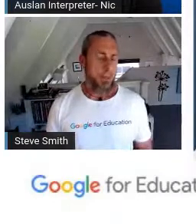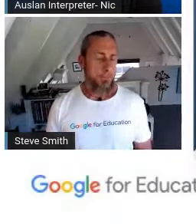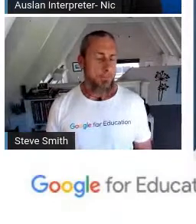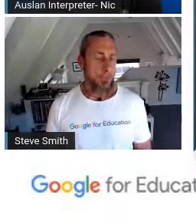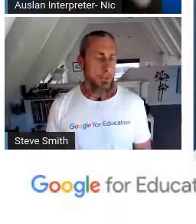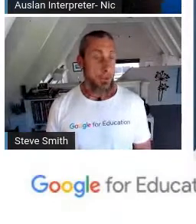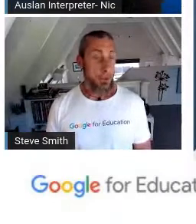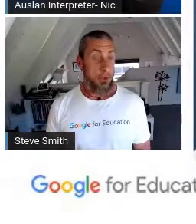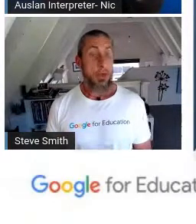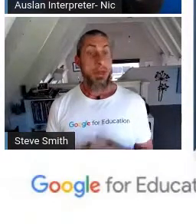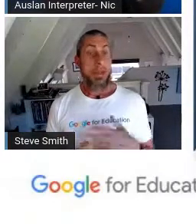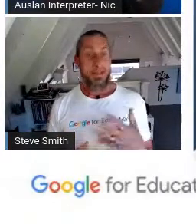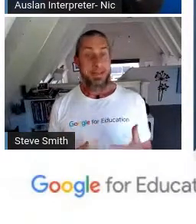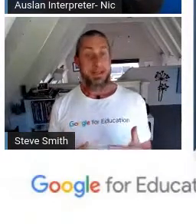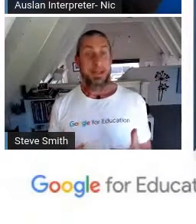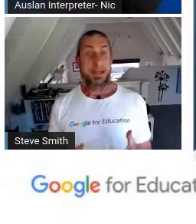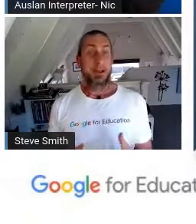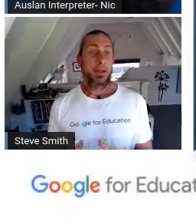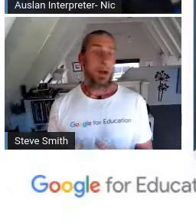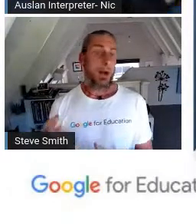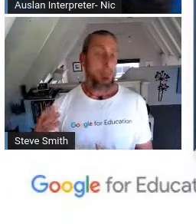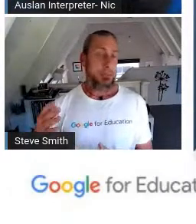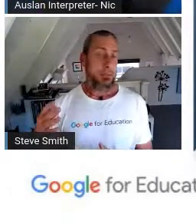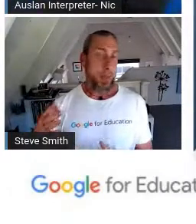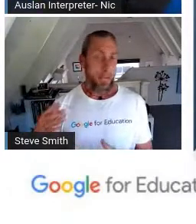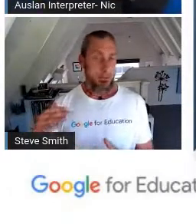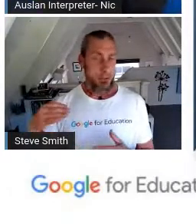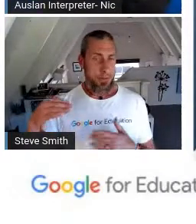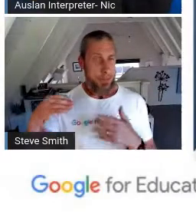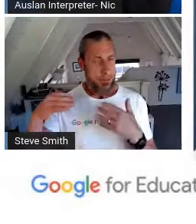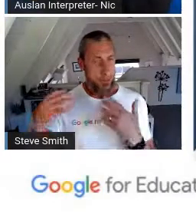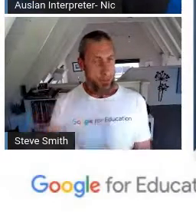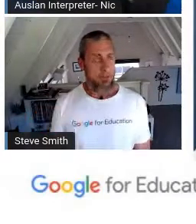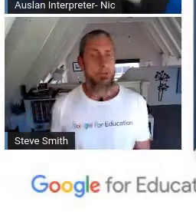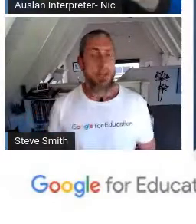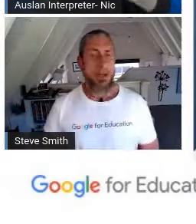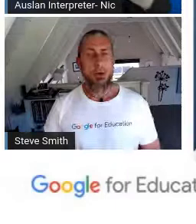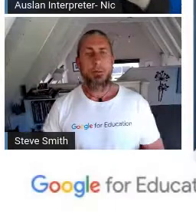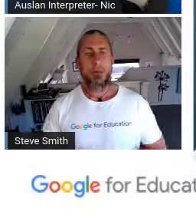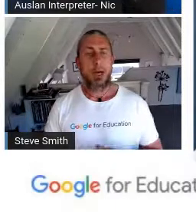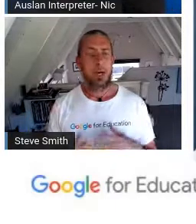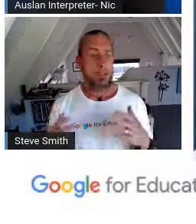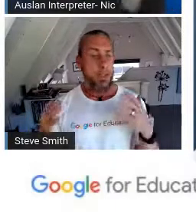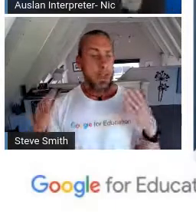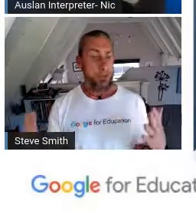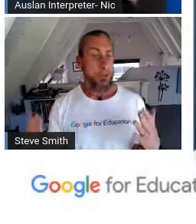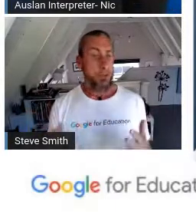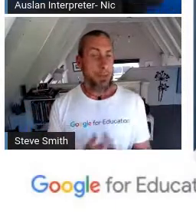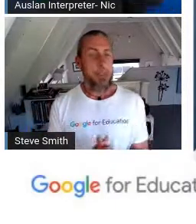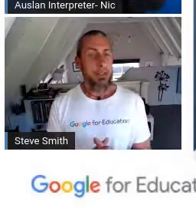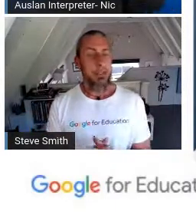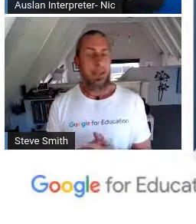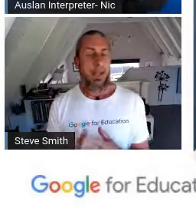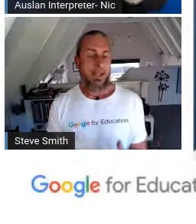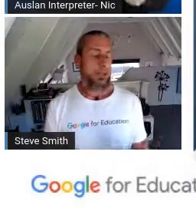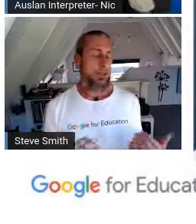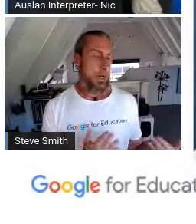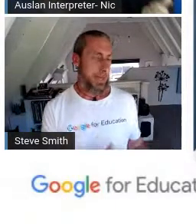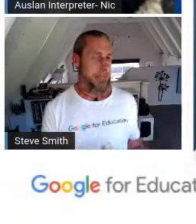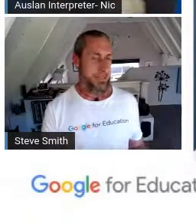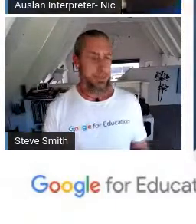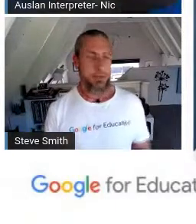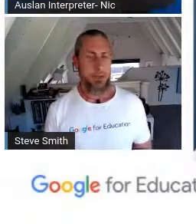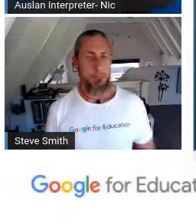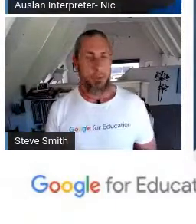welcoming you here today, paying respects to the earth we stand on, to the house you are in, and to